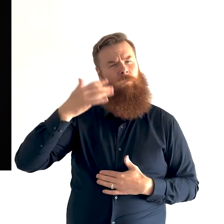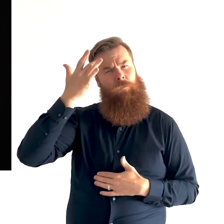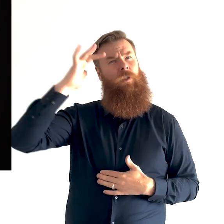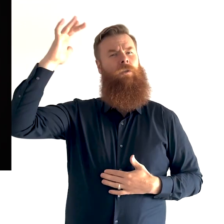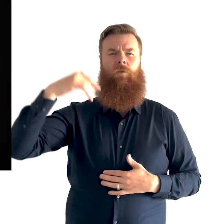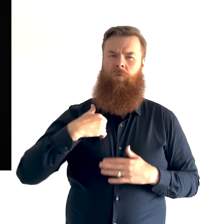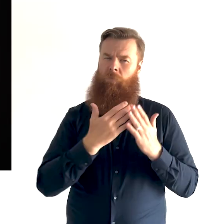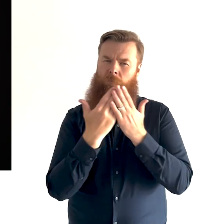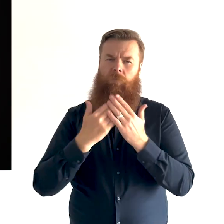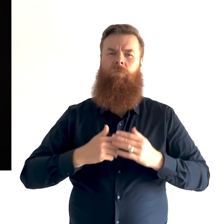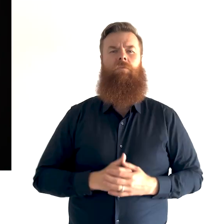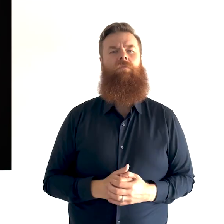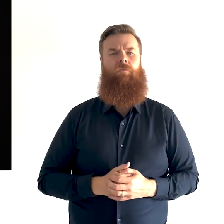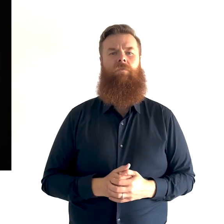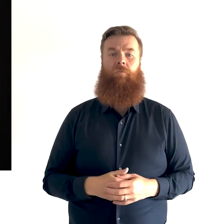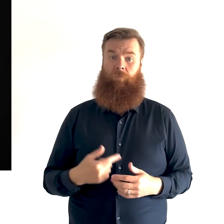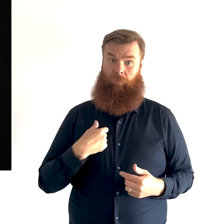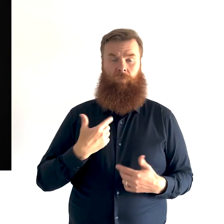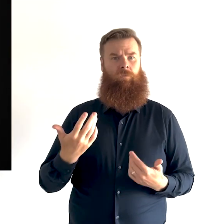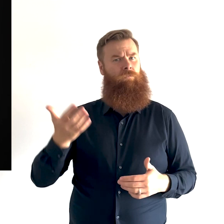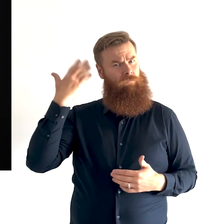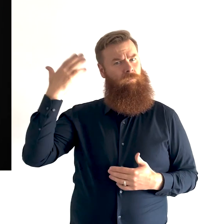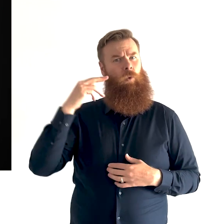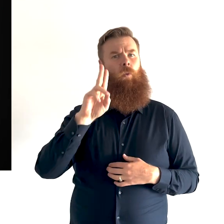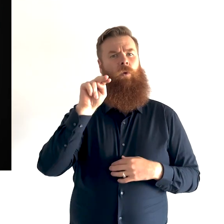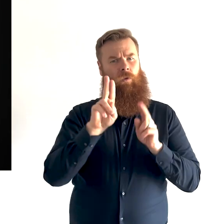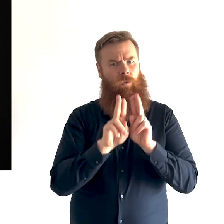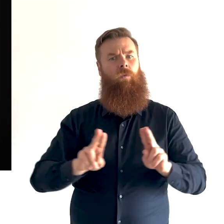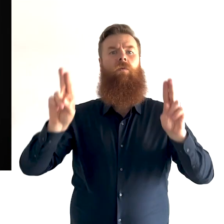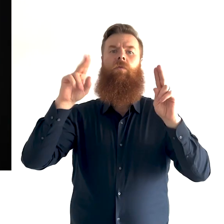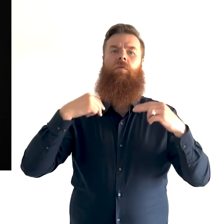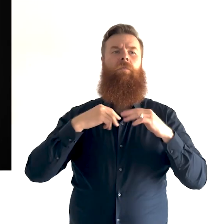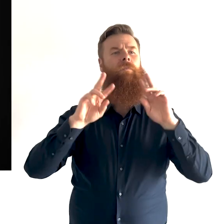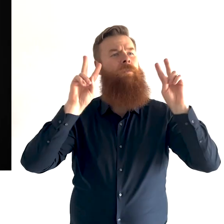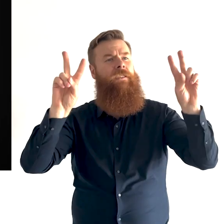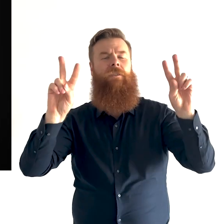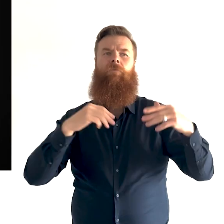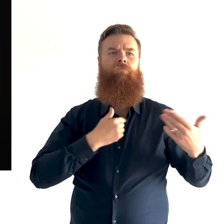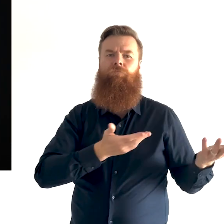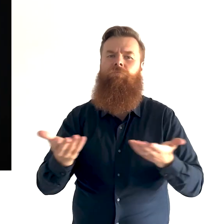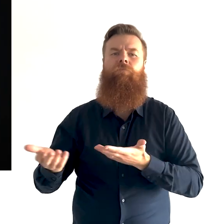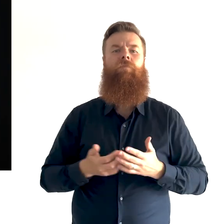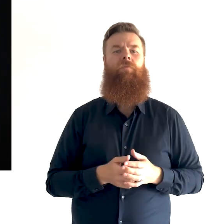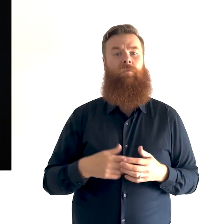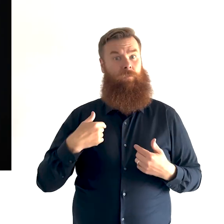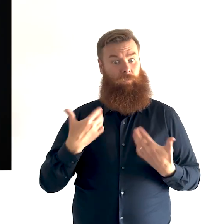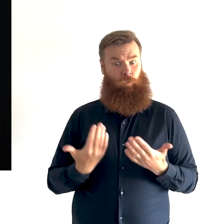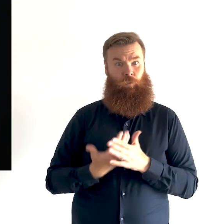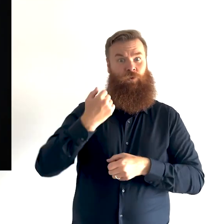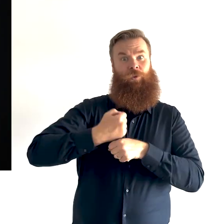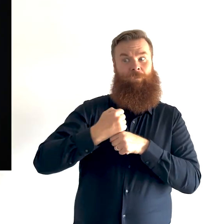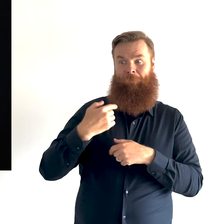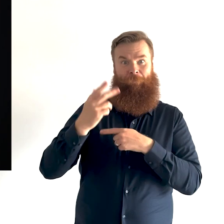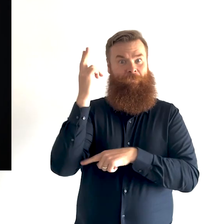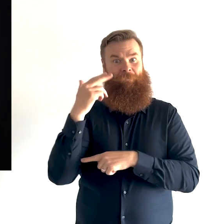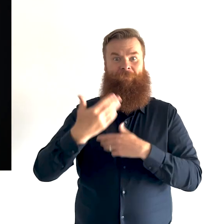smart student. I am a former UN peacekeeper. I'm a doctor, sir,